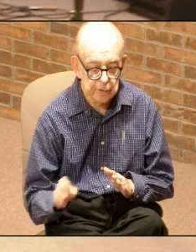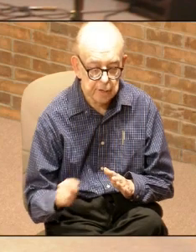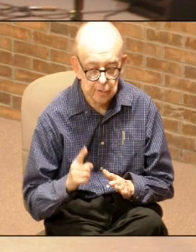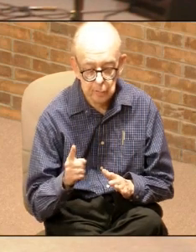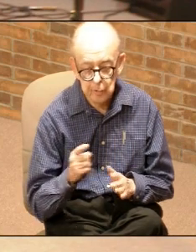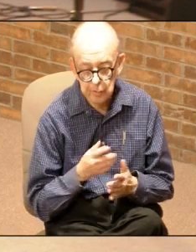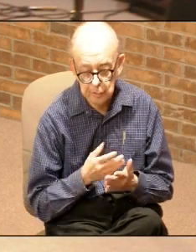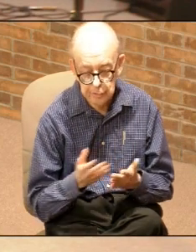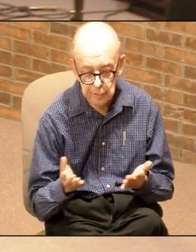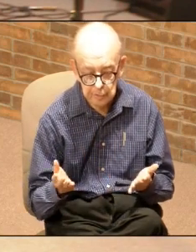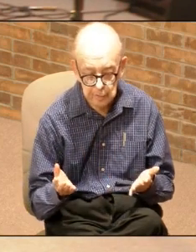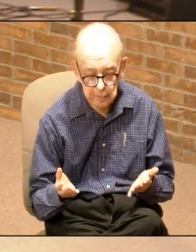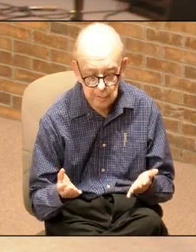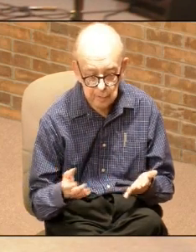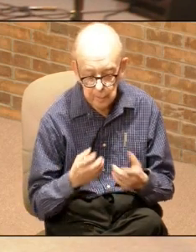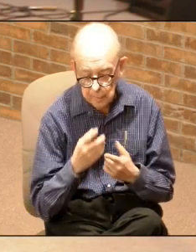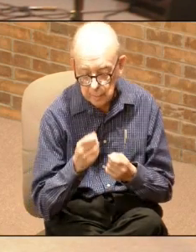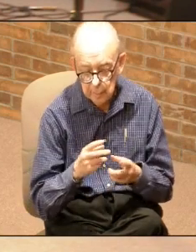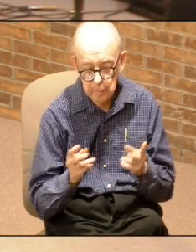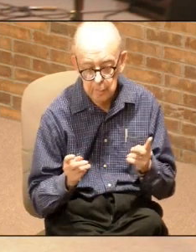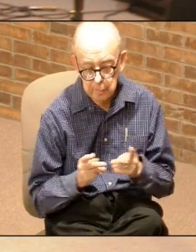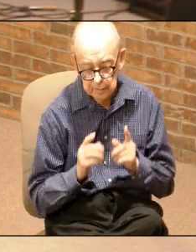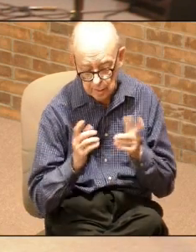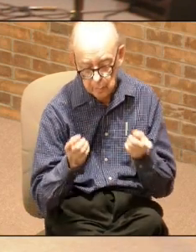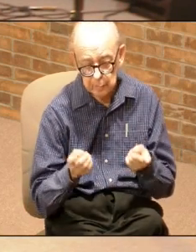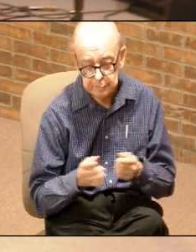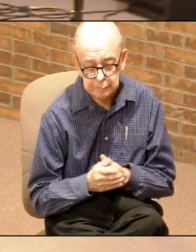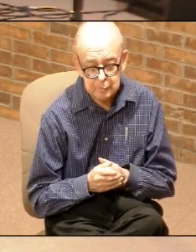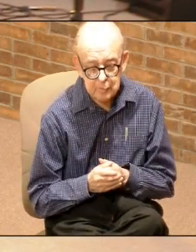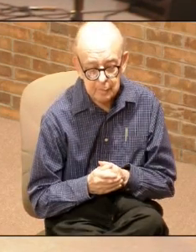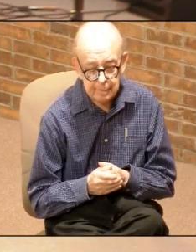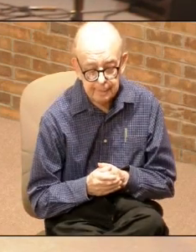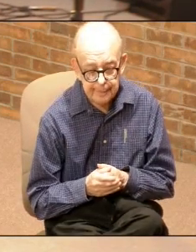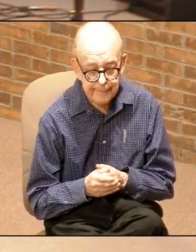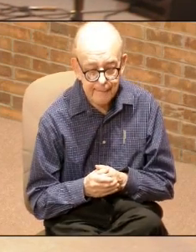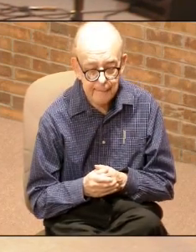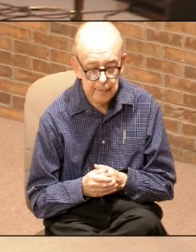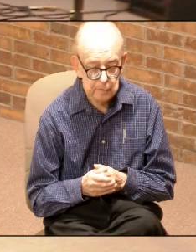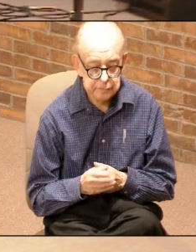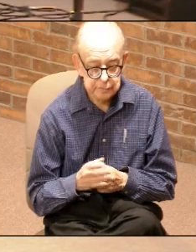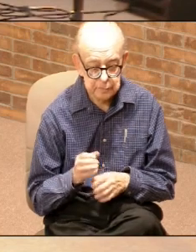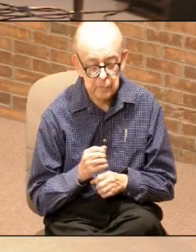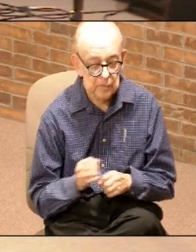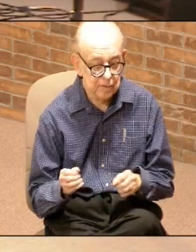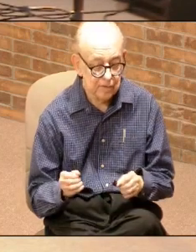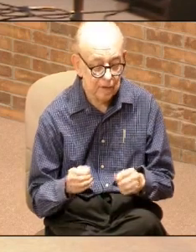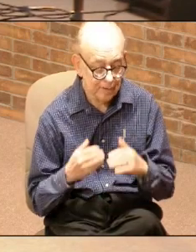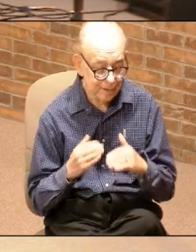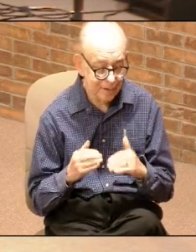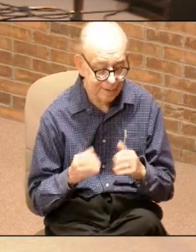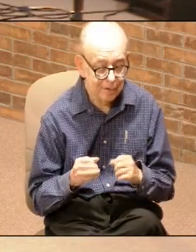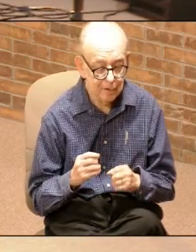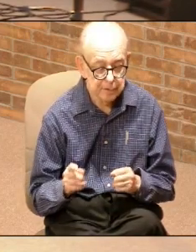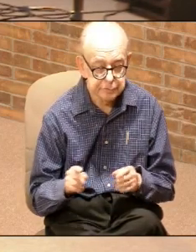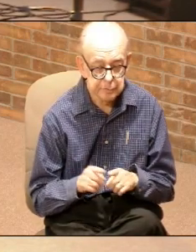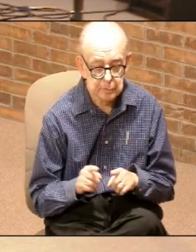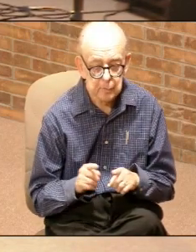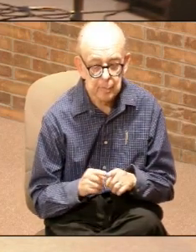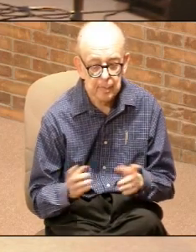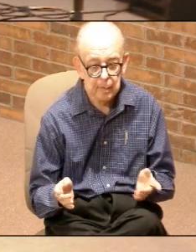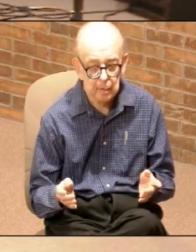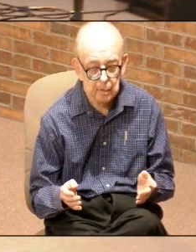those interesting places to go, to say the least. But it also